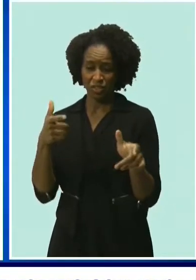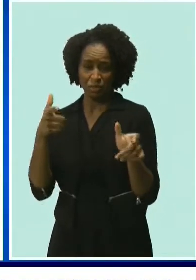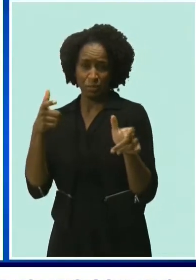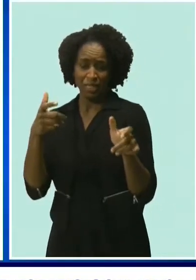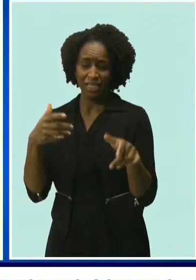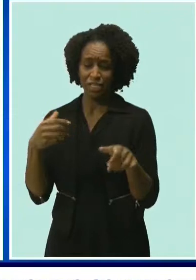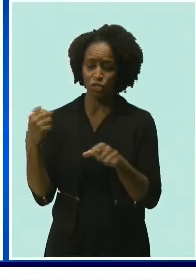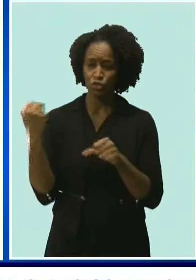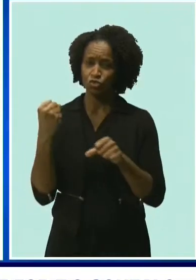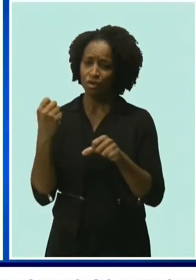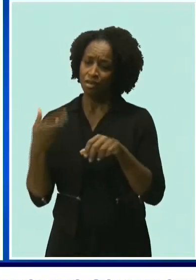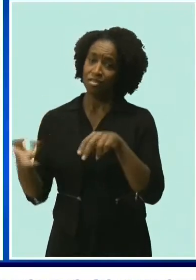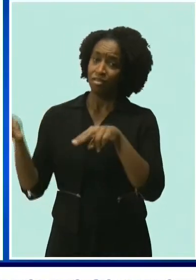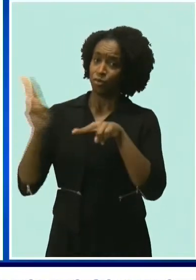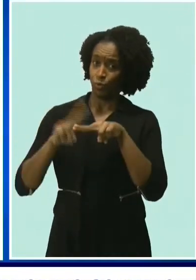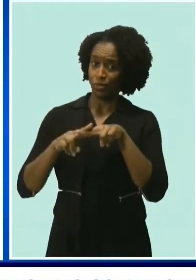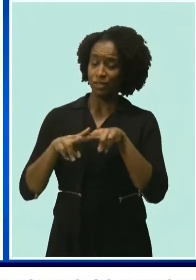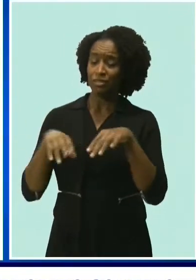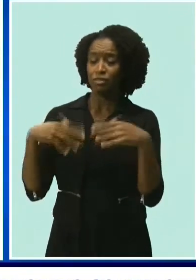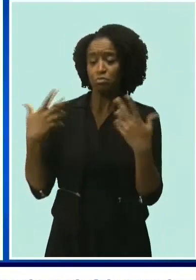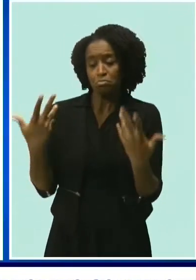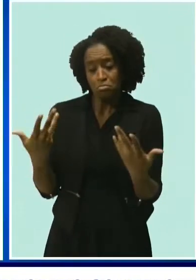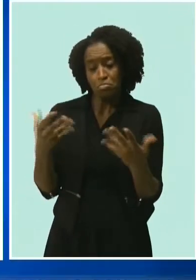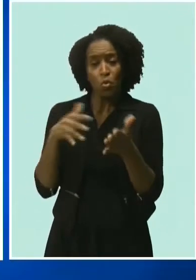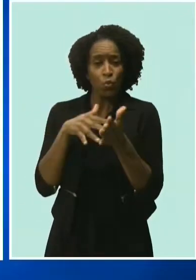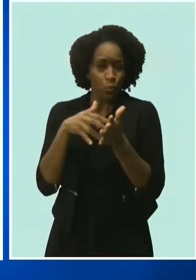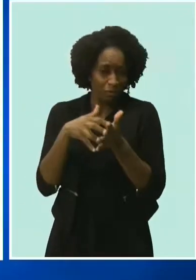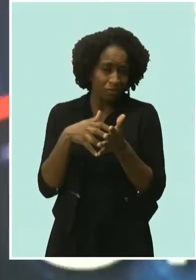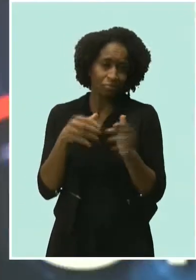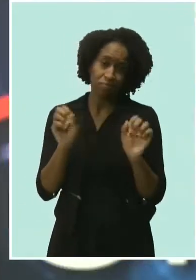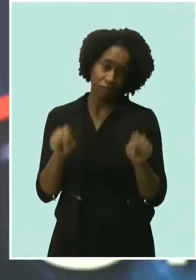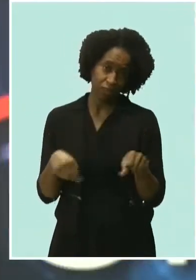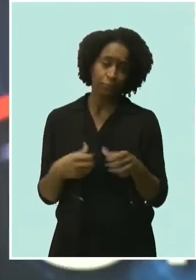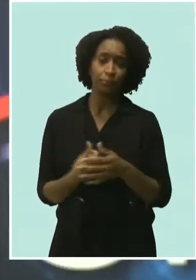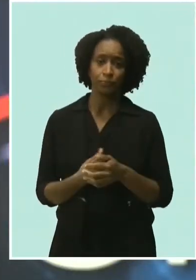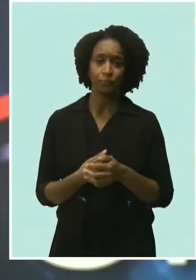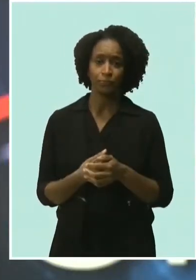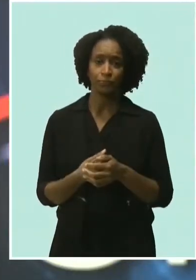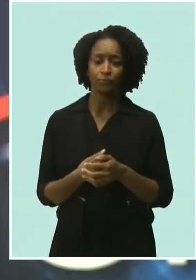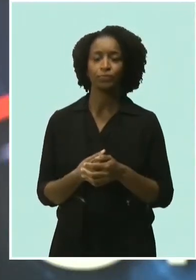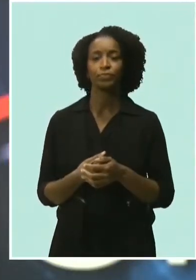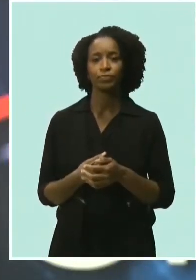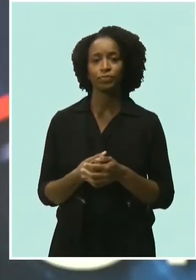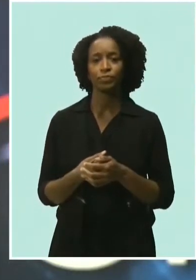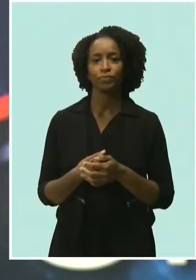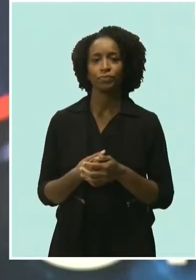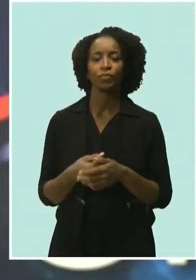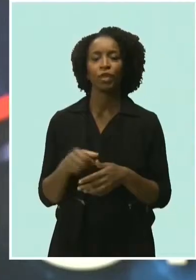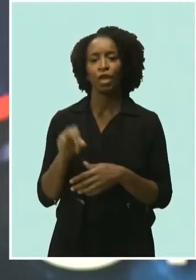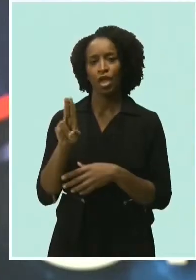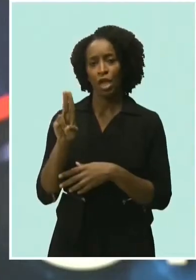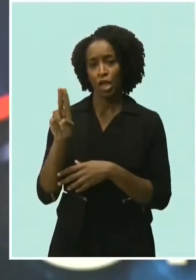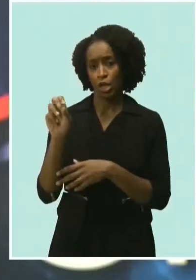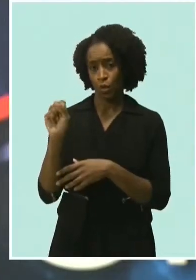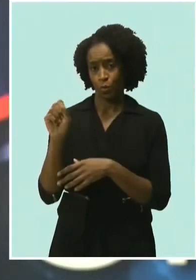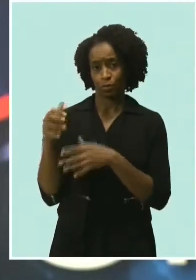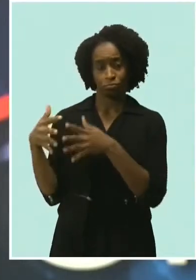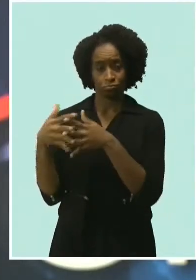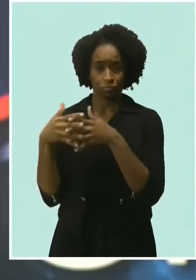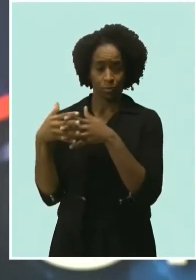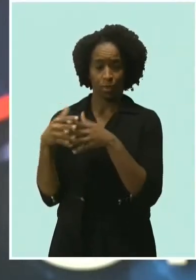on a dime, right, or it can decrease. The U.S. Embassy in Barbados has sent out an emergency